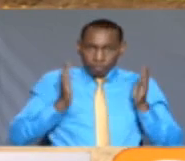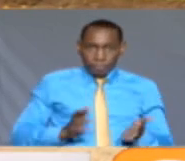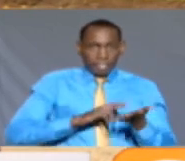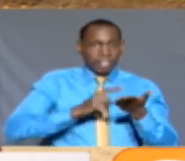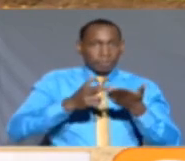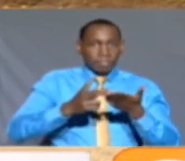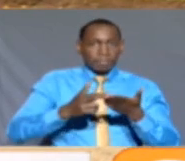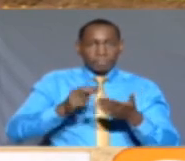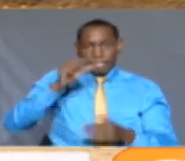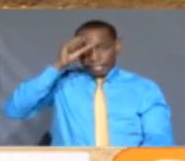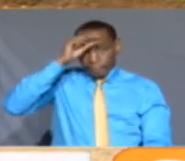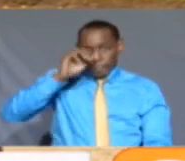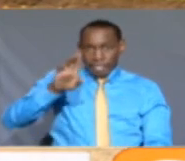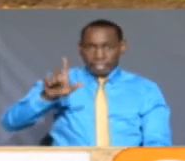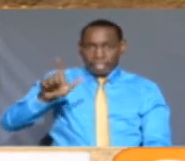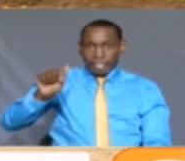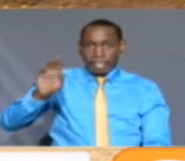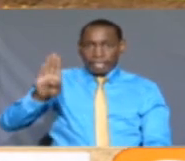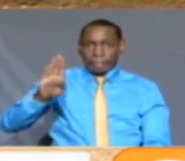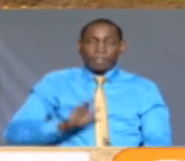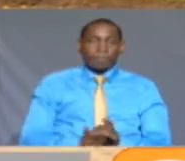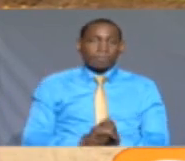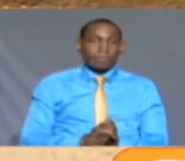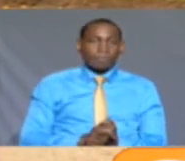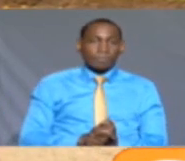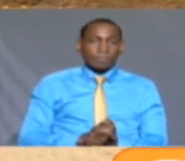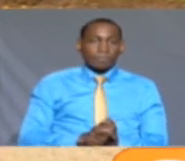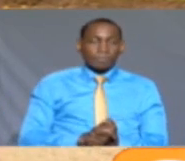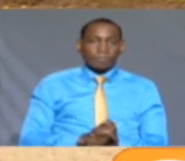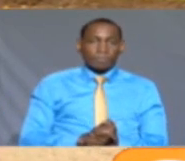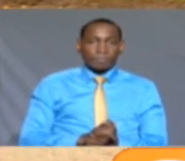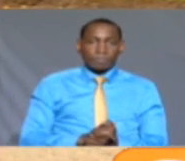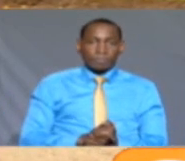remains a major challenge to the government chemist. Hassan Mugambi, Citizen TV.